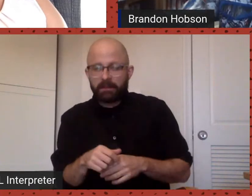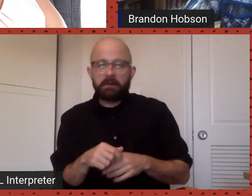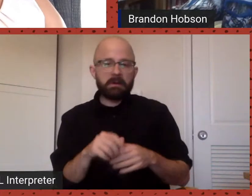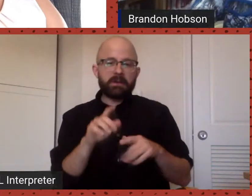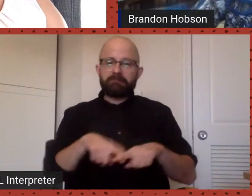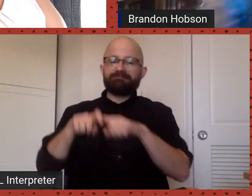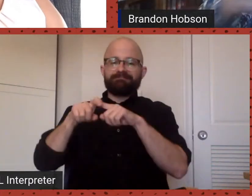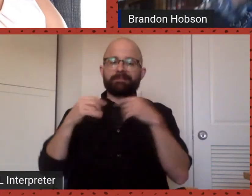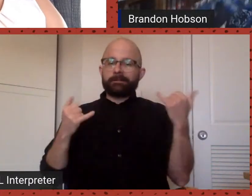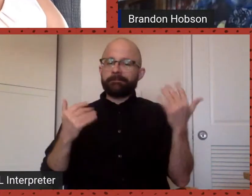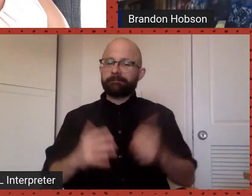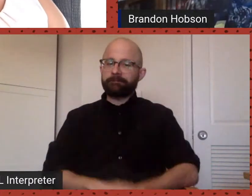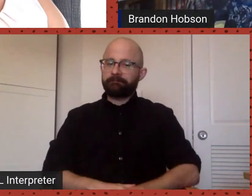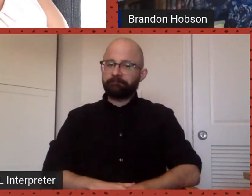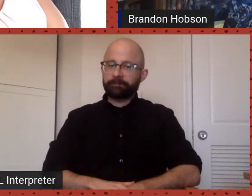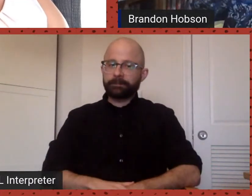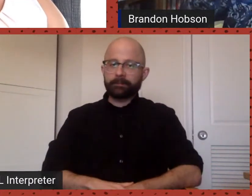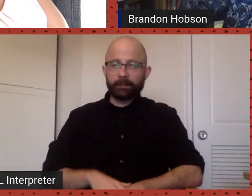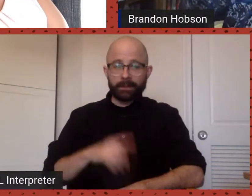Thank you. Thank you.